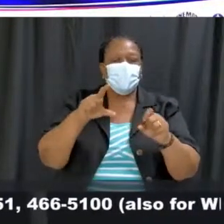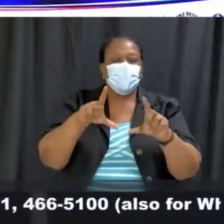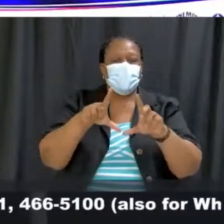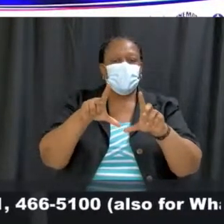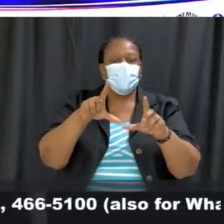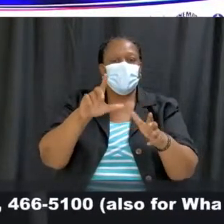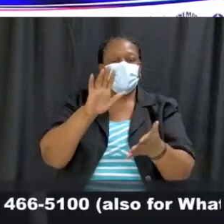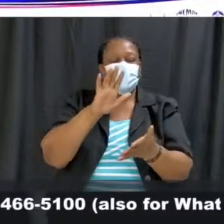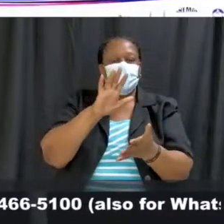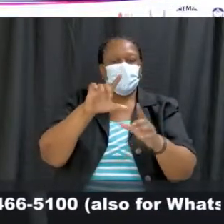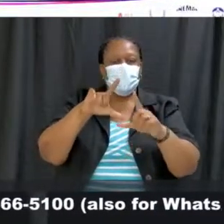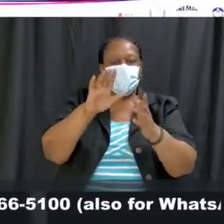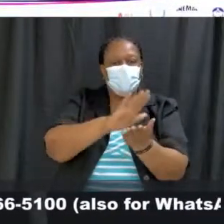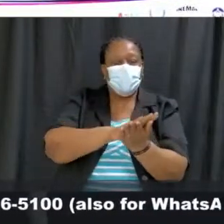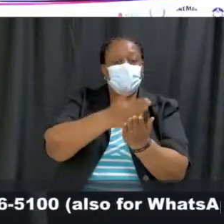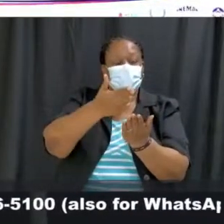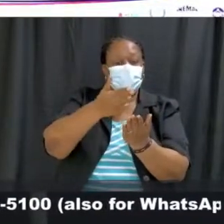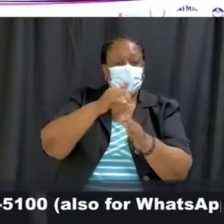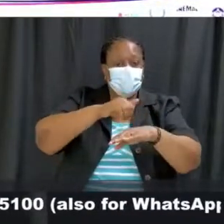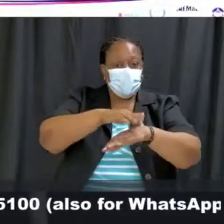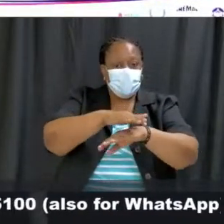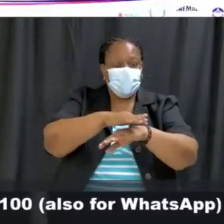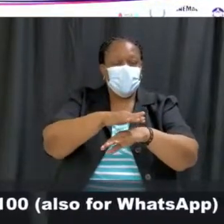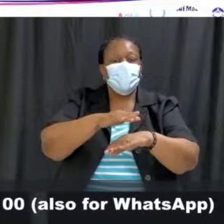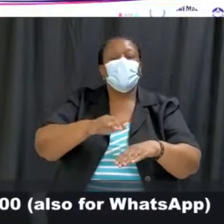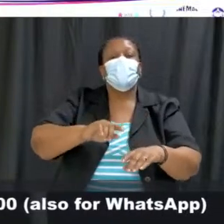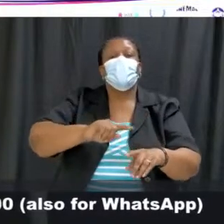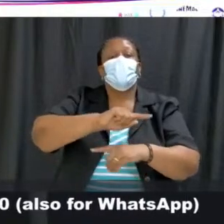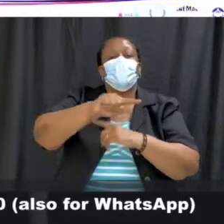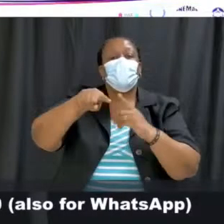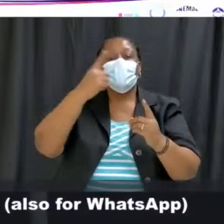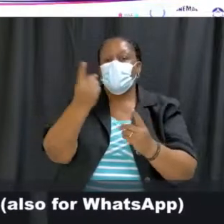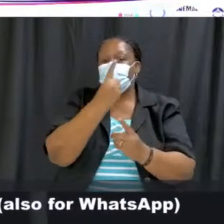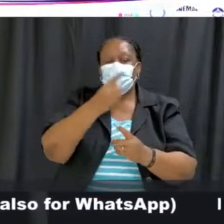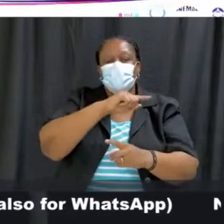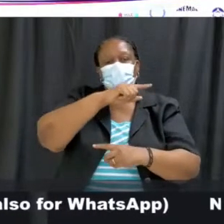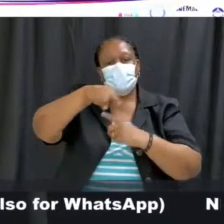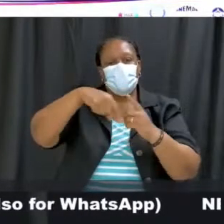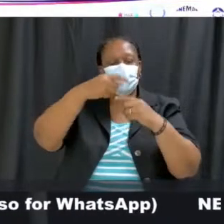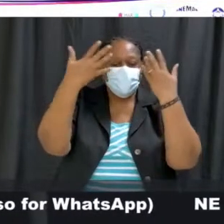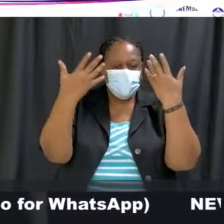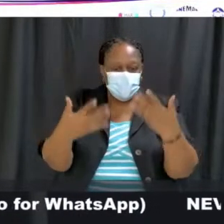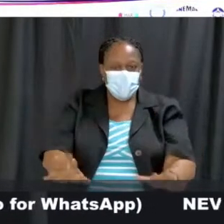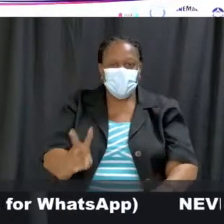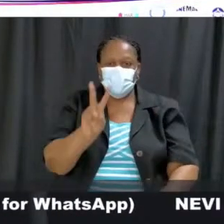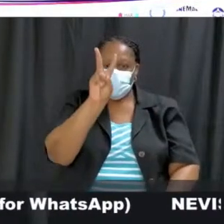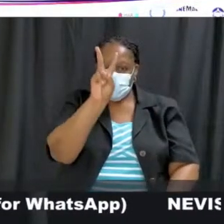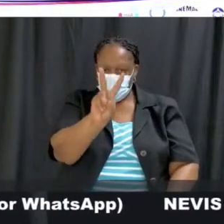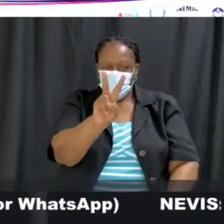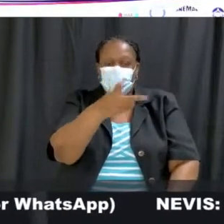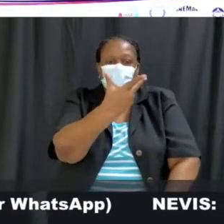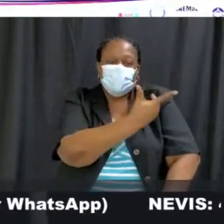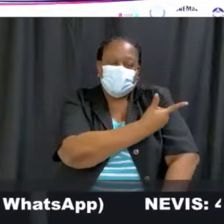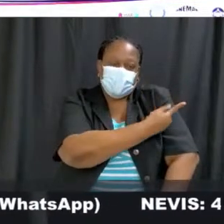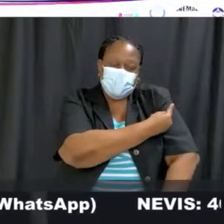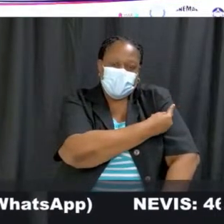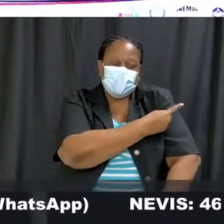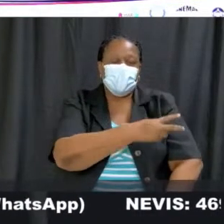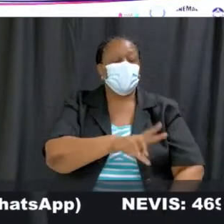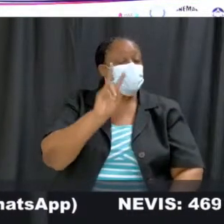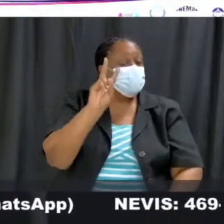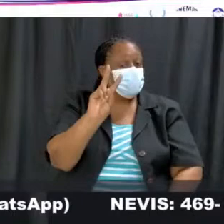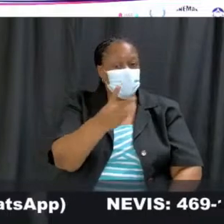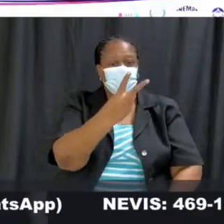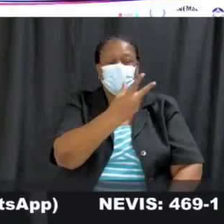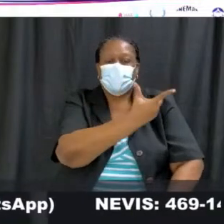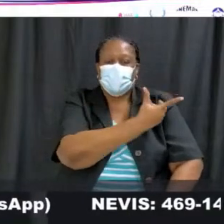your electronic version of your card until you are fully vaccinated. So you would have to have both